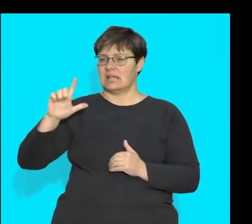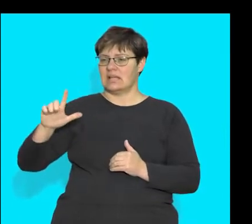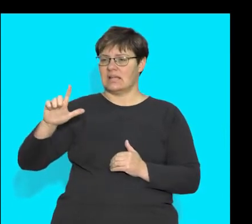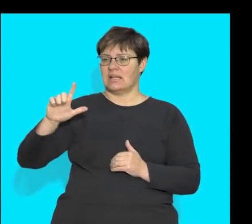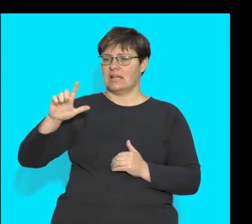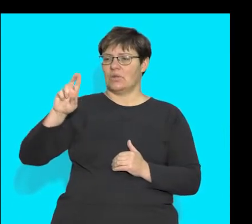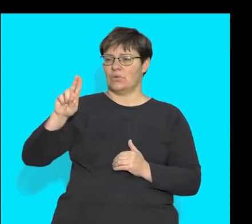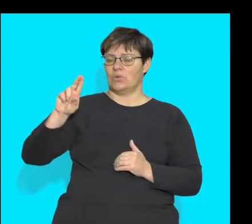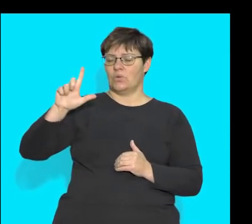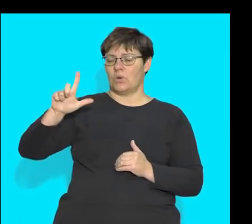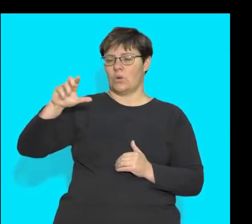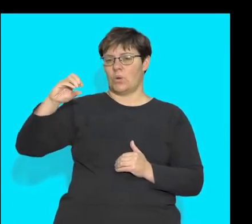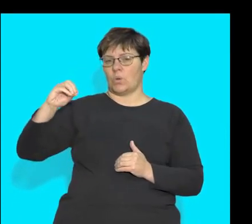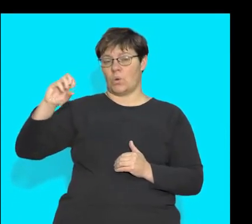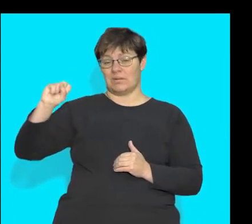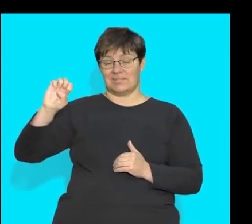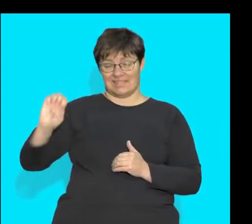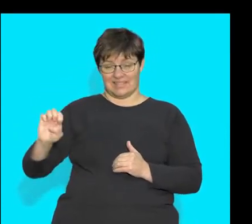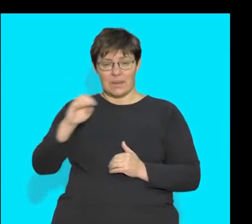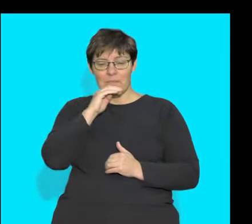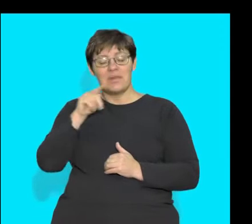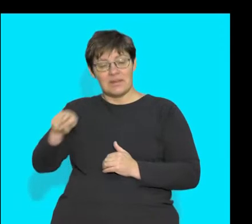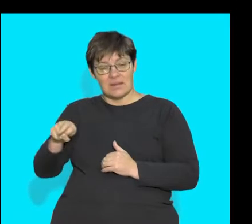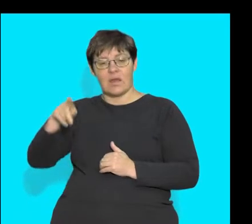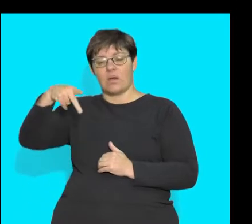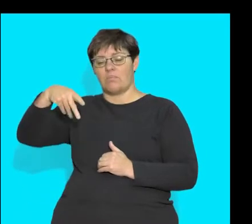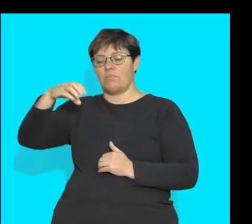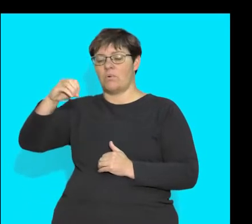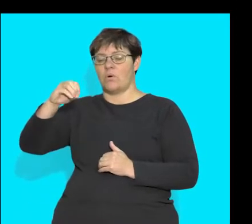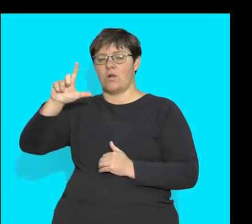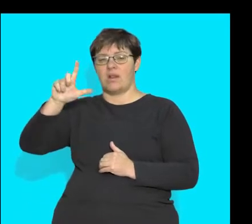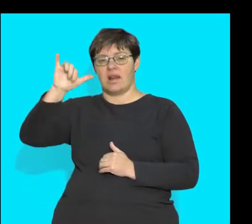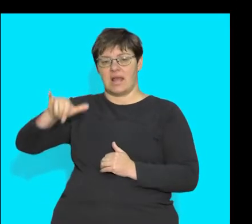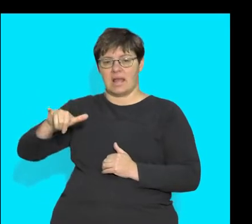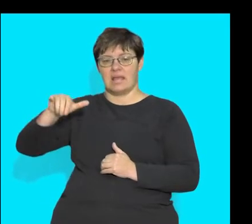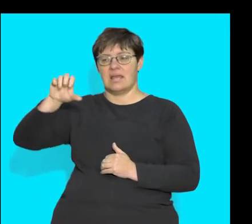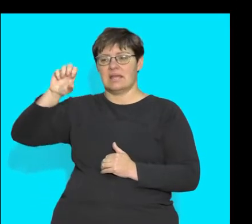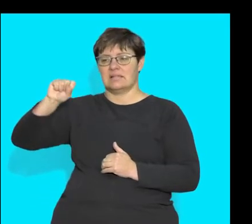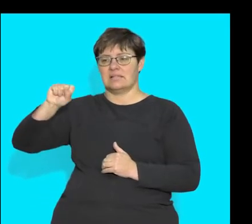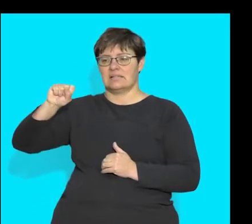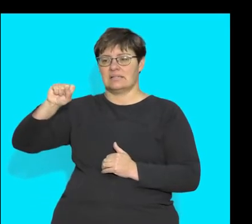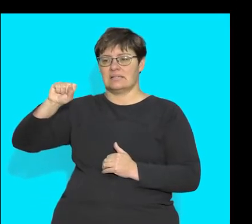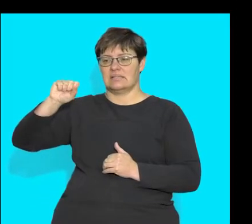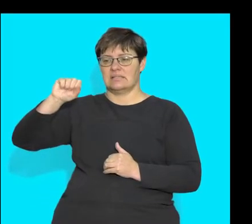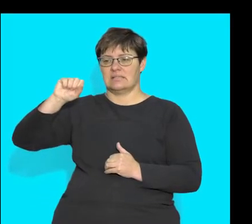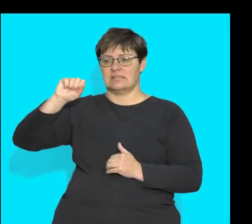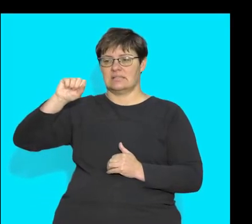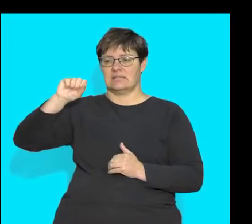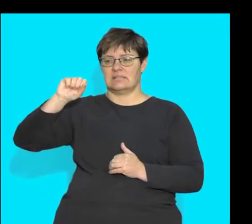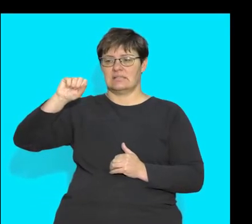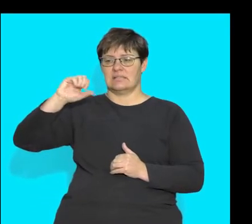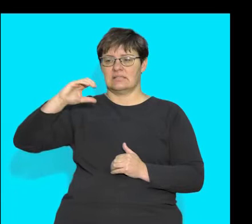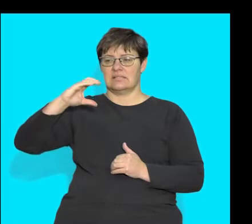your biochem, cellulose was a polysaccharide, right? So it's made up of,